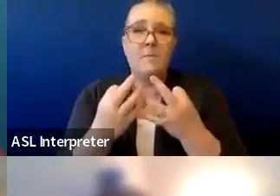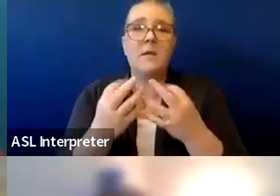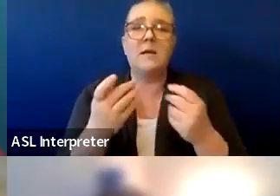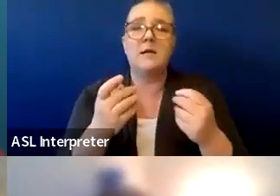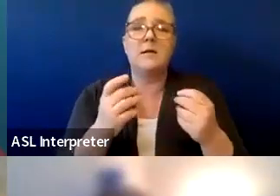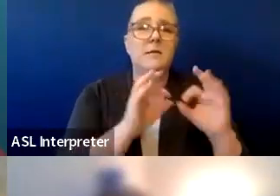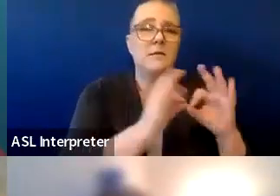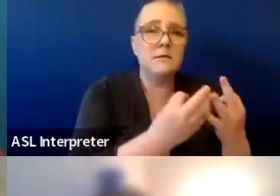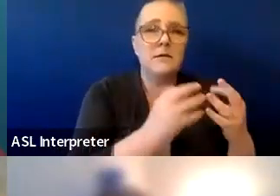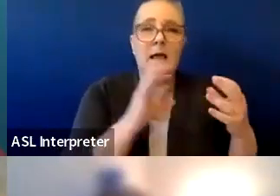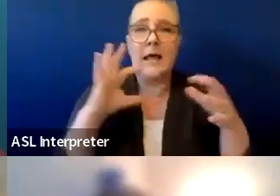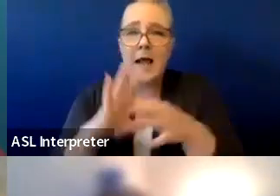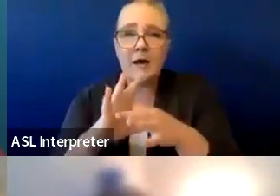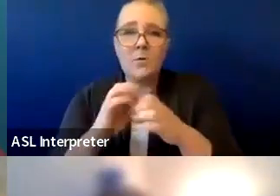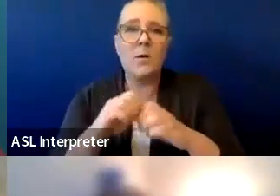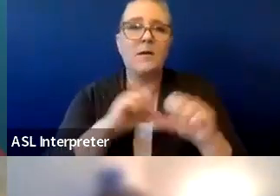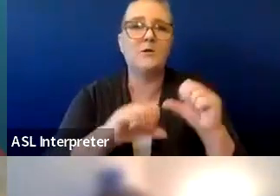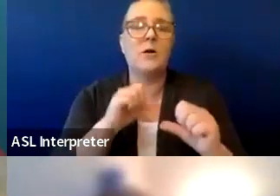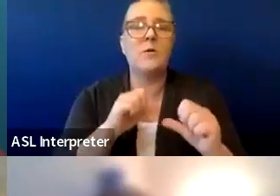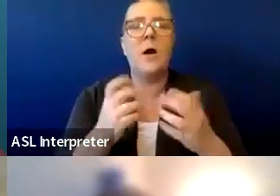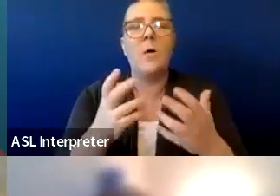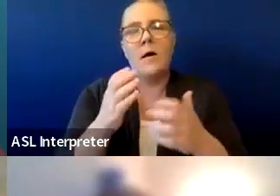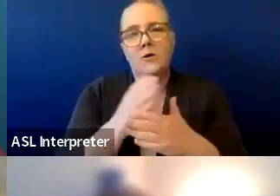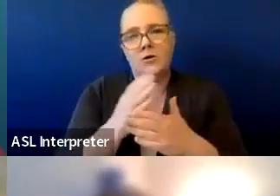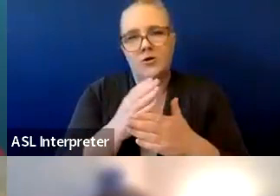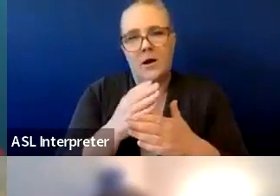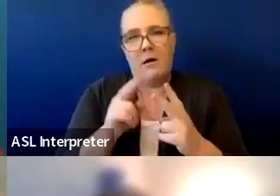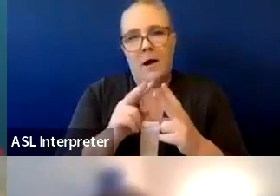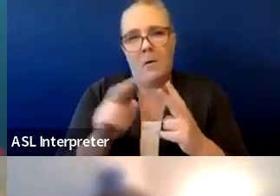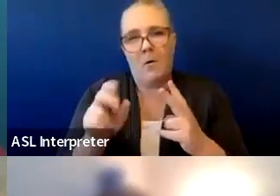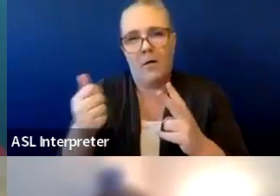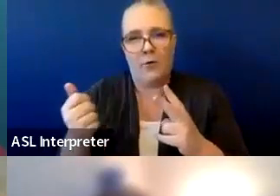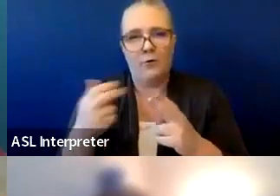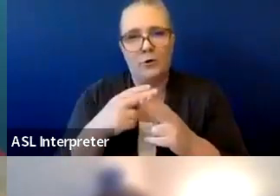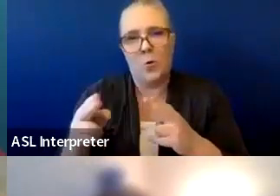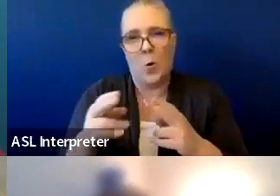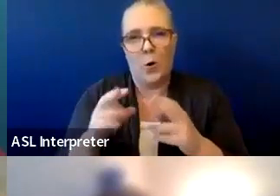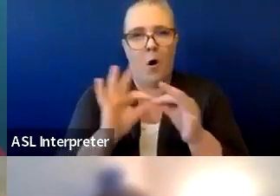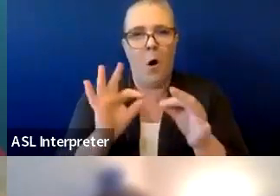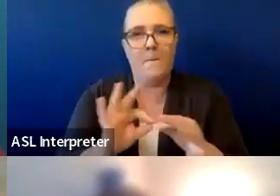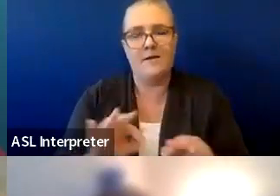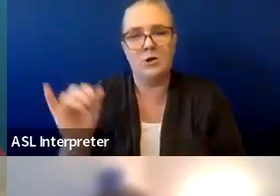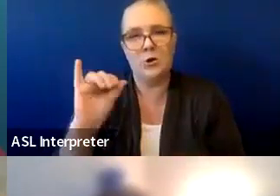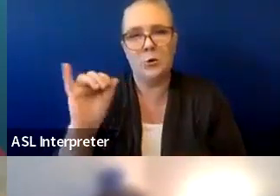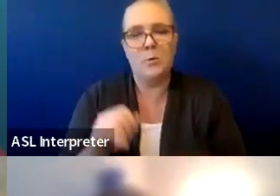And I wanted to share just a couple others. Shorter comments. So